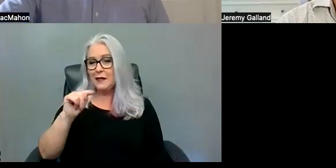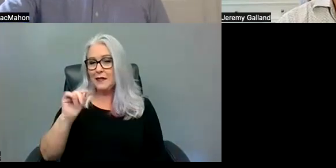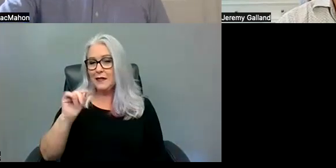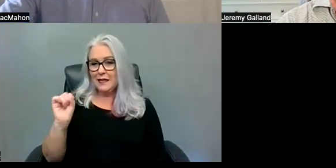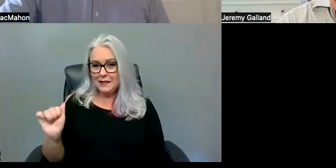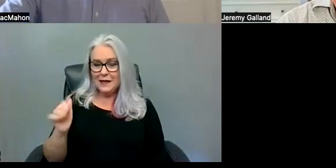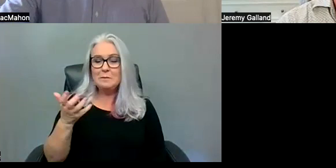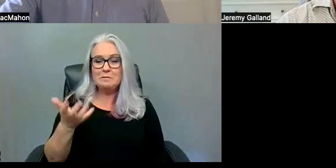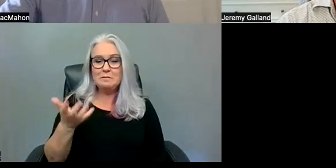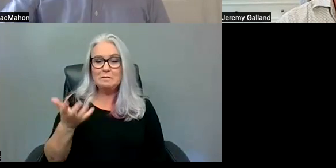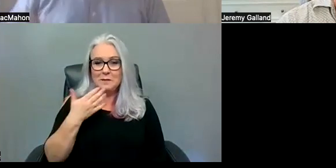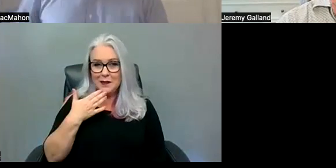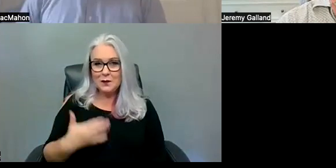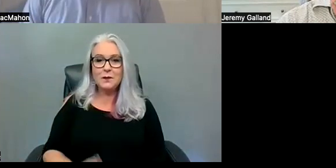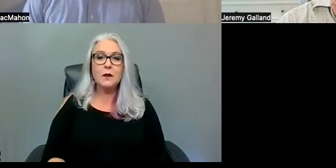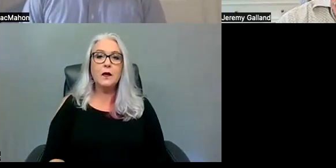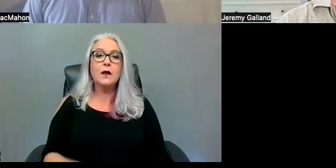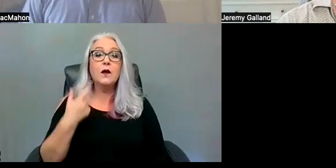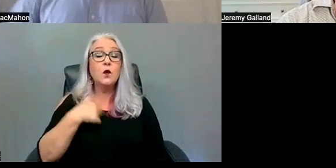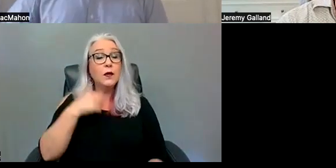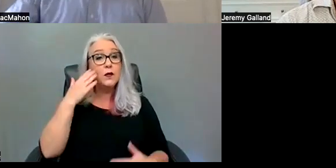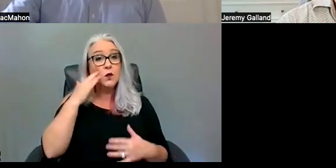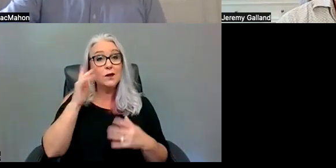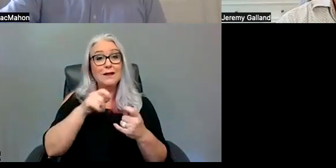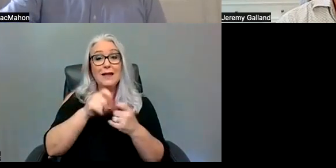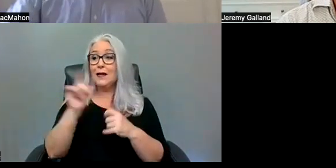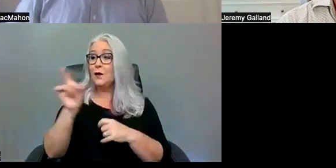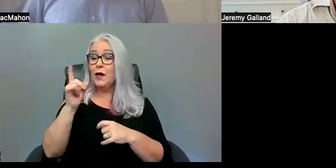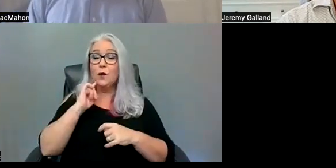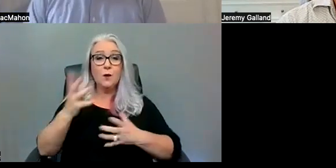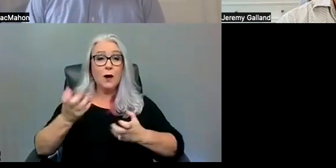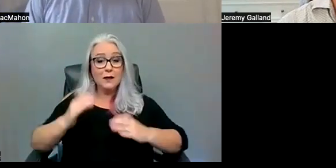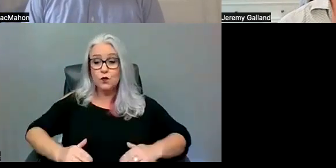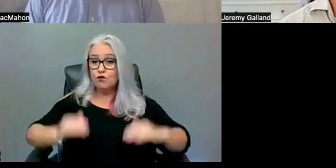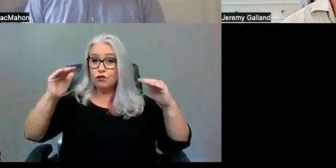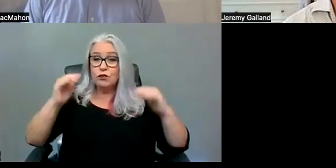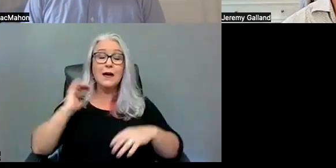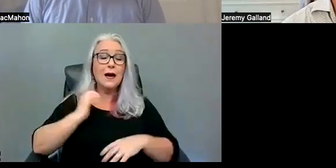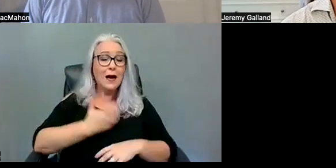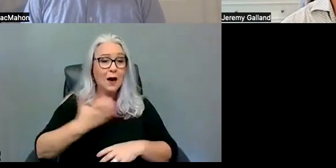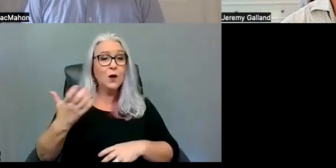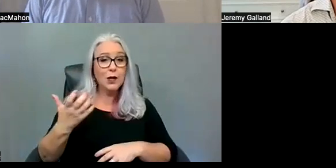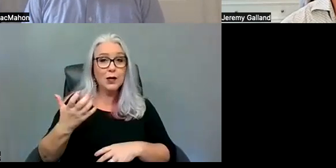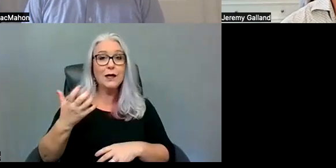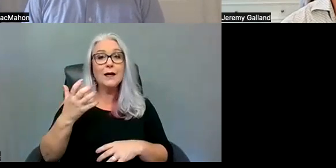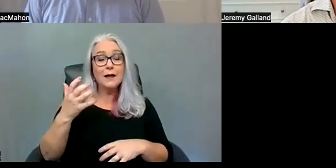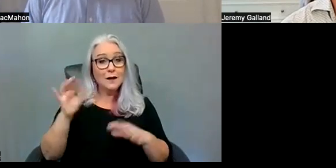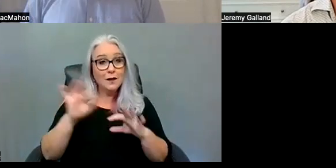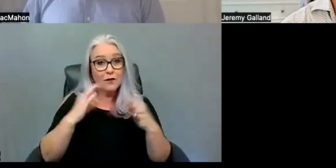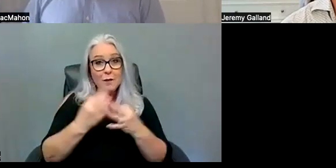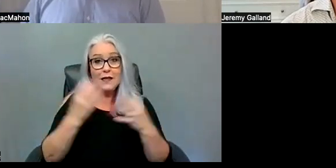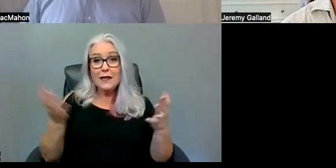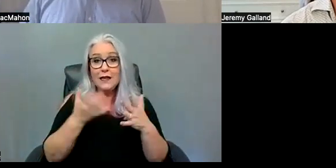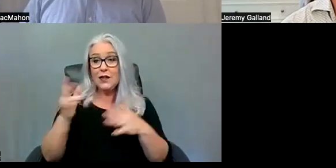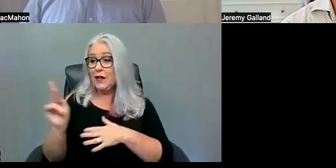where we knew we wanted to raise our family in this community. My 2 sons, Jake and Savi, who are 36 and 32, went through the schools from K through